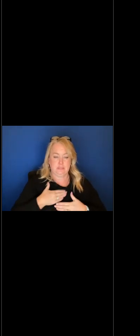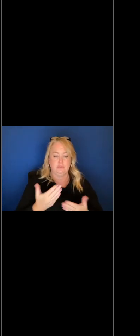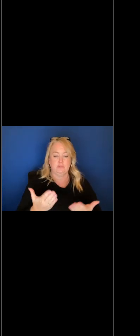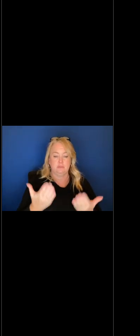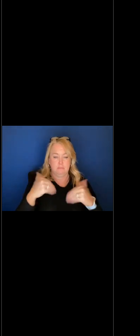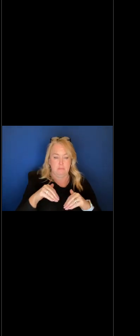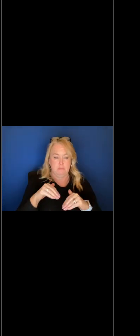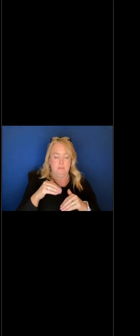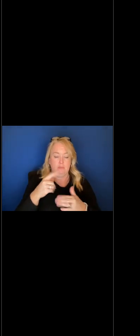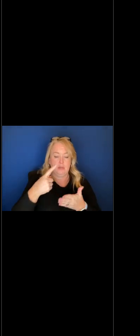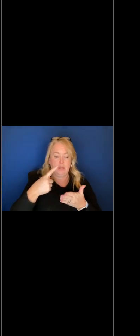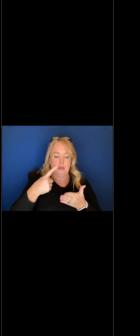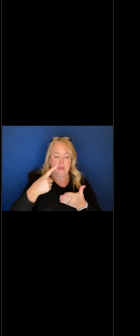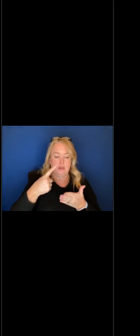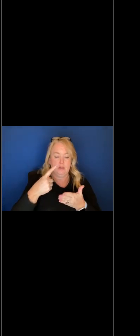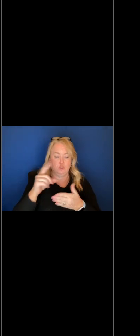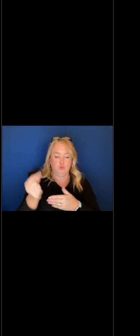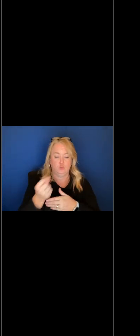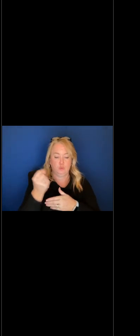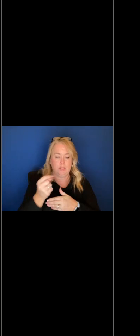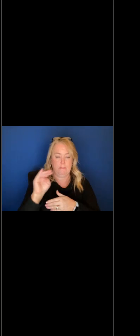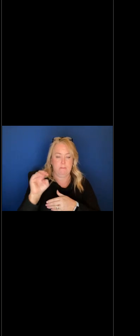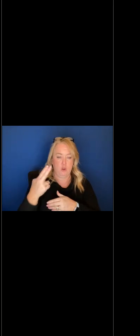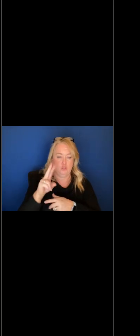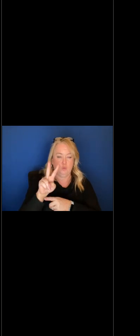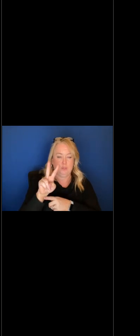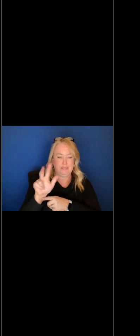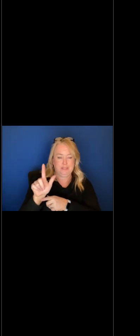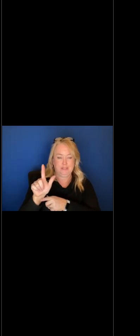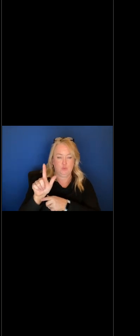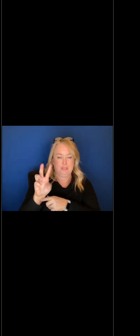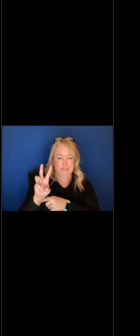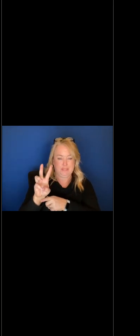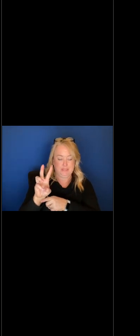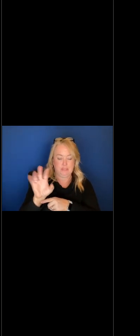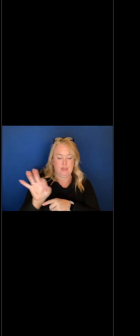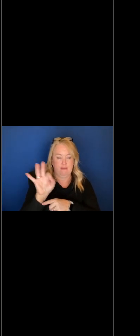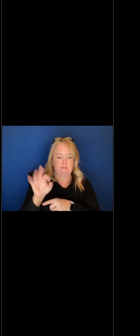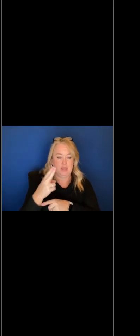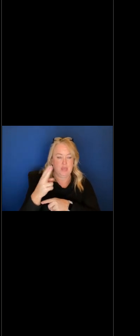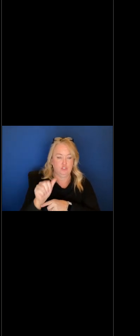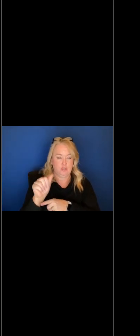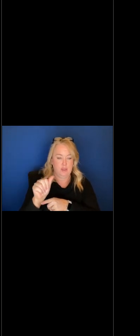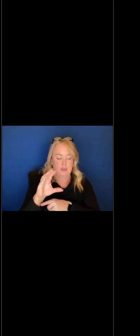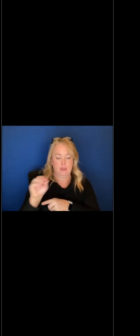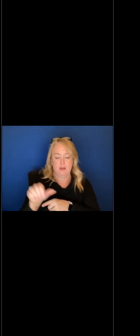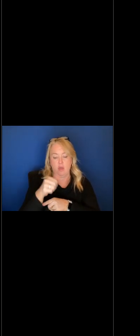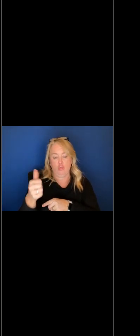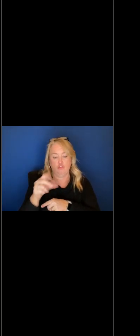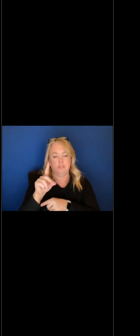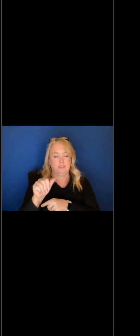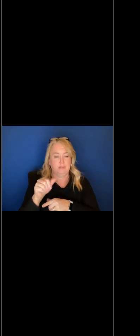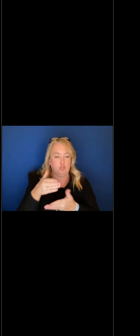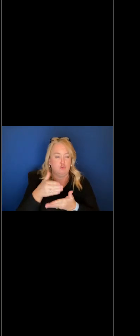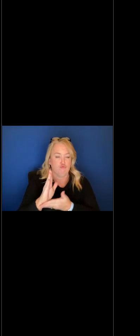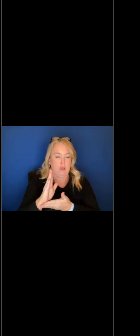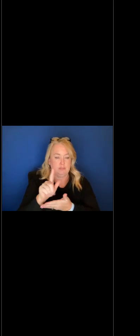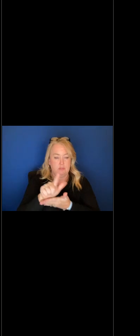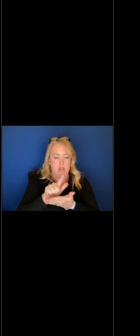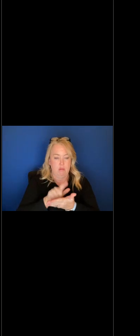on Tuesday, March the 26th on the FHA and other disability rights laws and